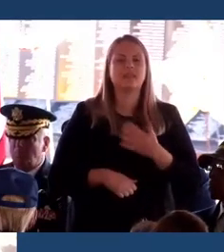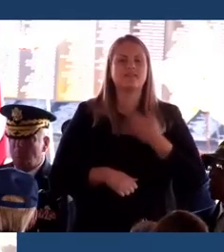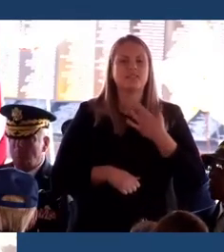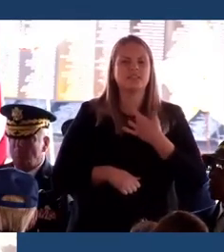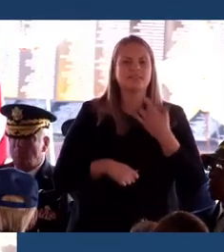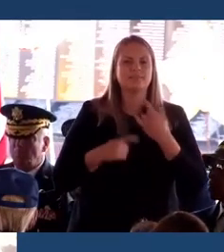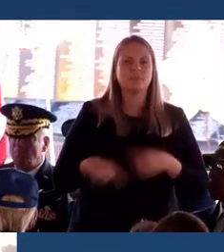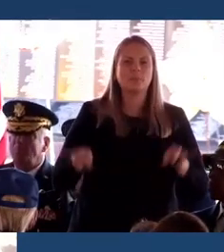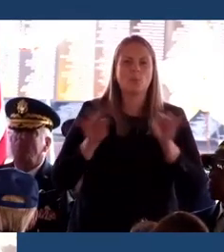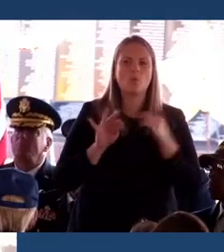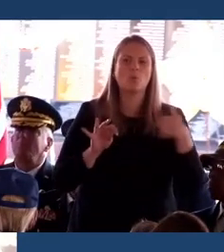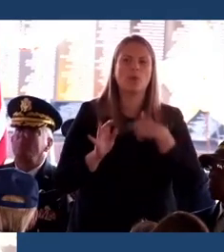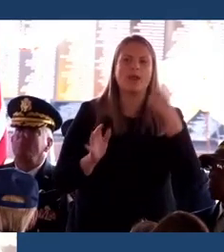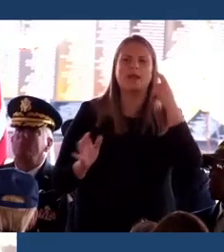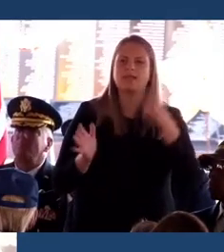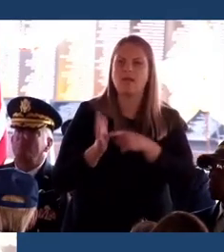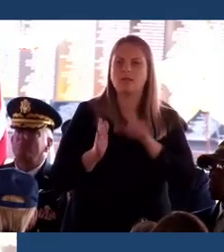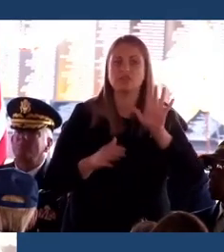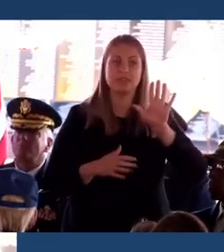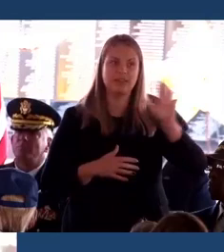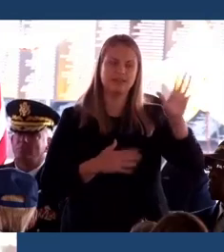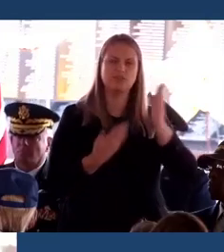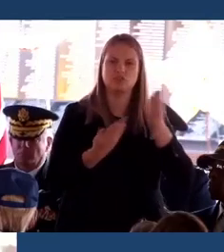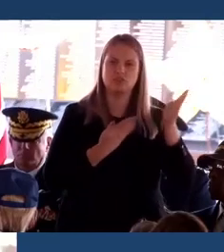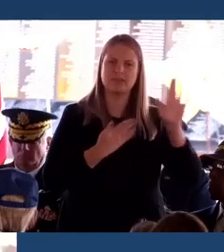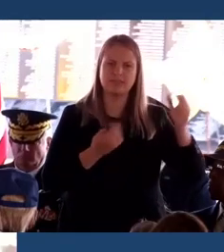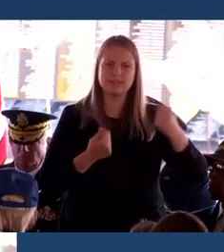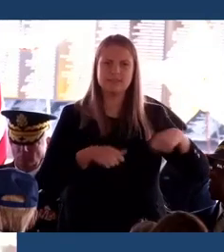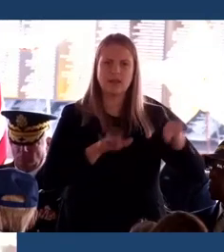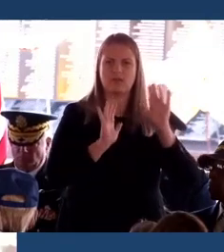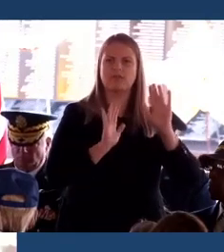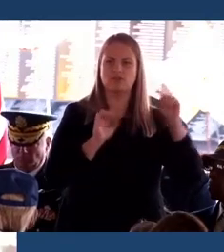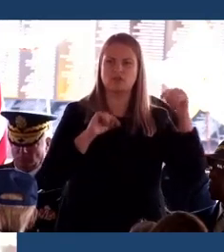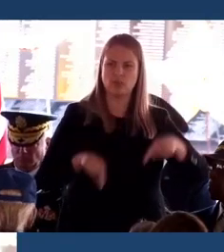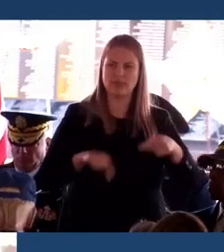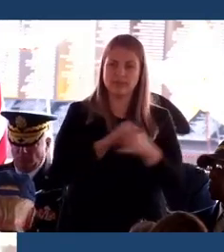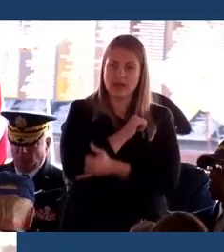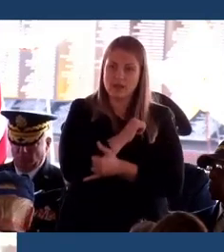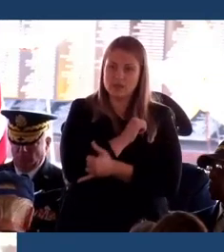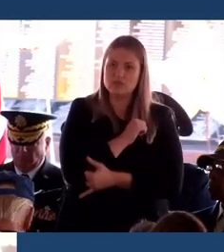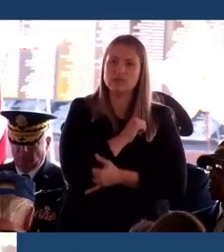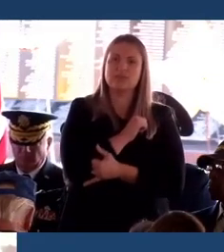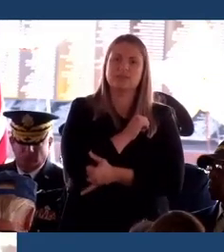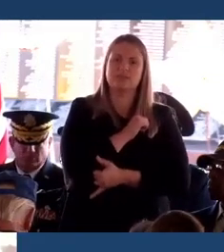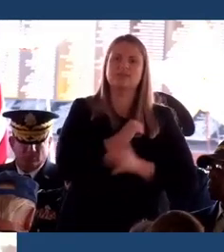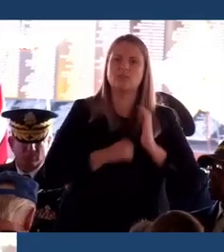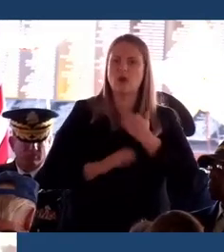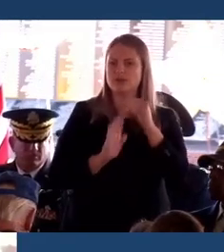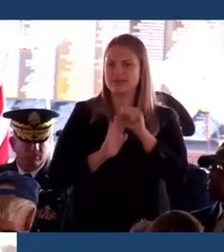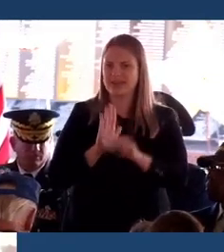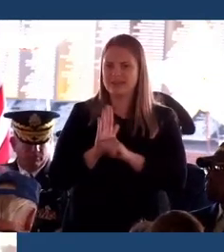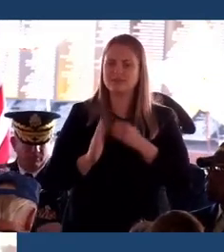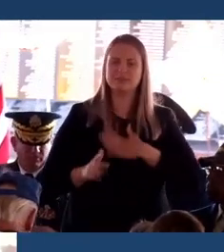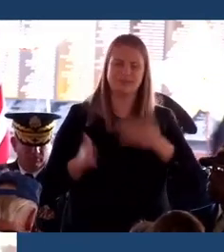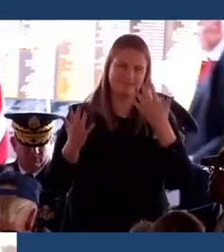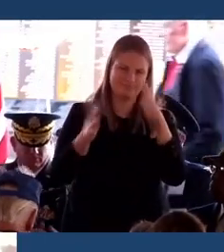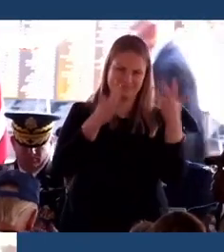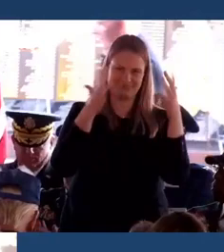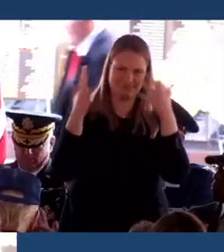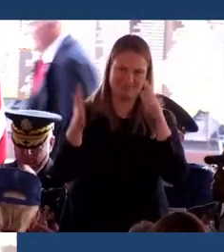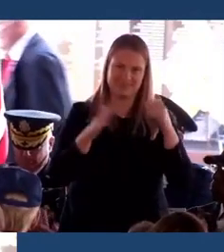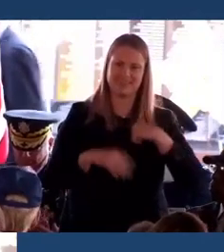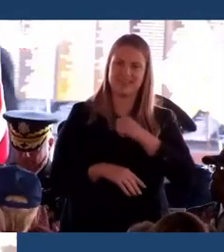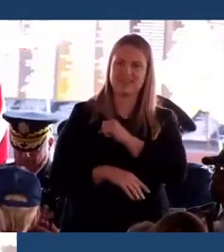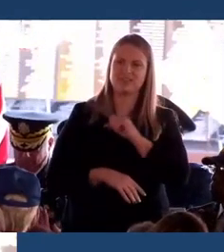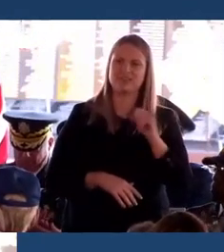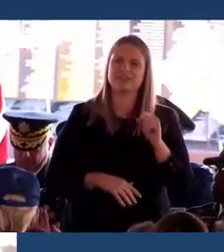is important that we acknowledge his service and sacrifice to this country and to our state. So give it up for Senator